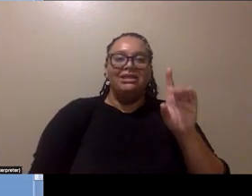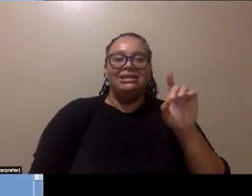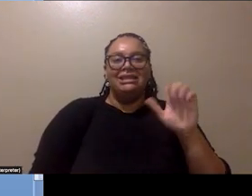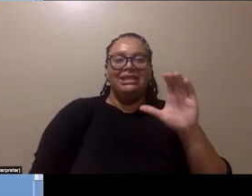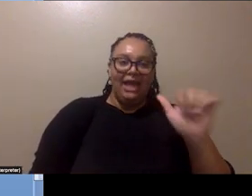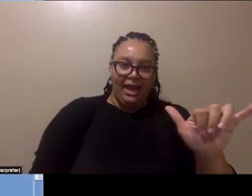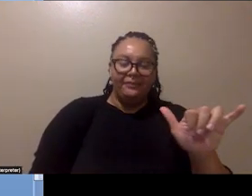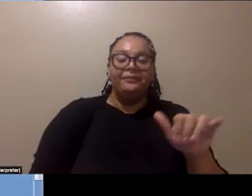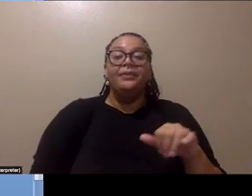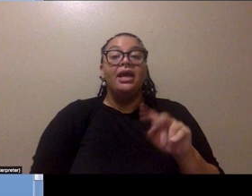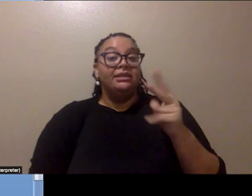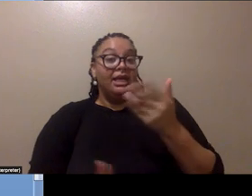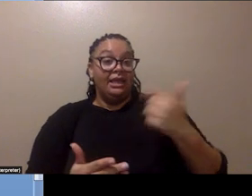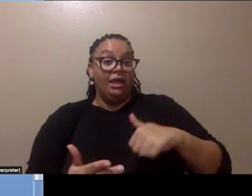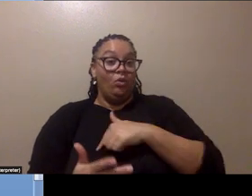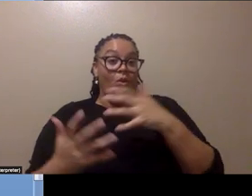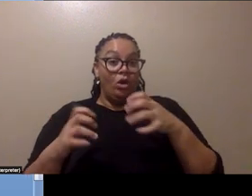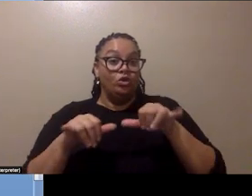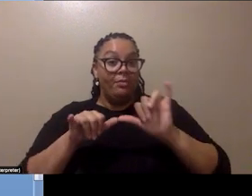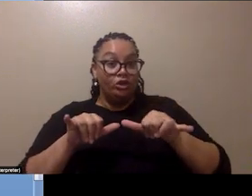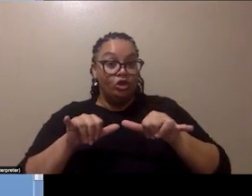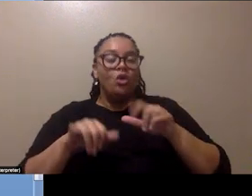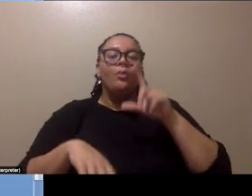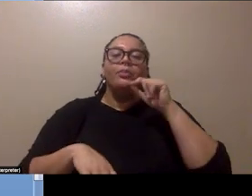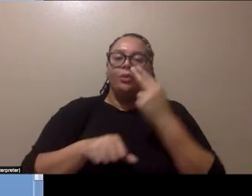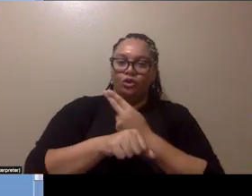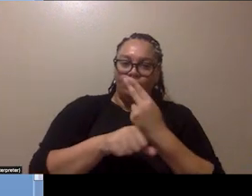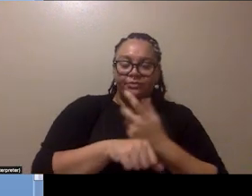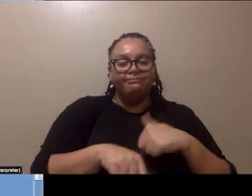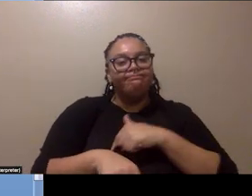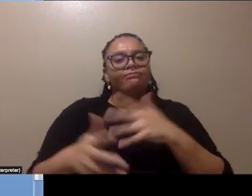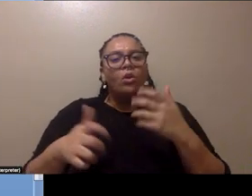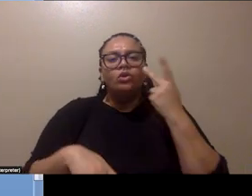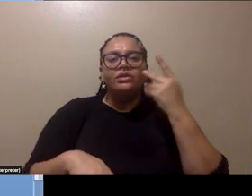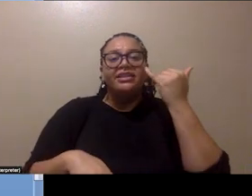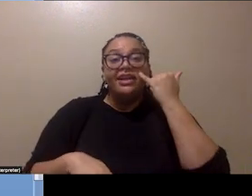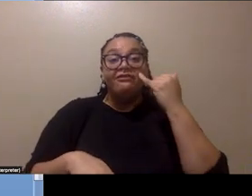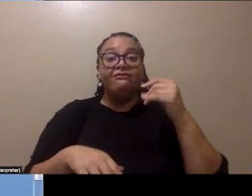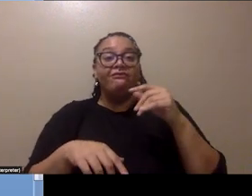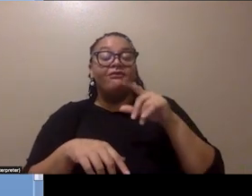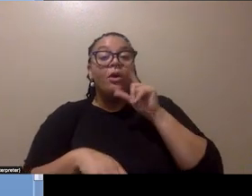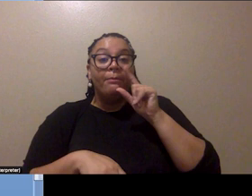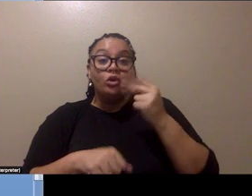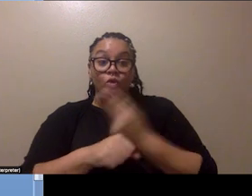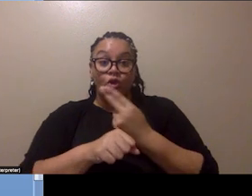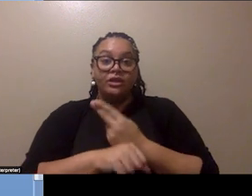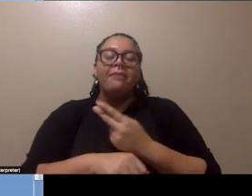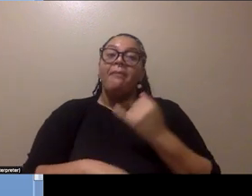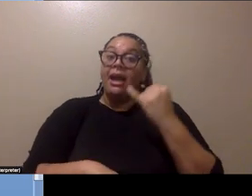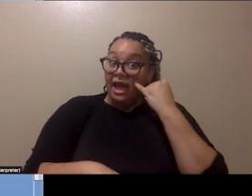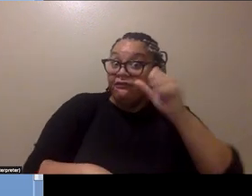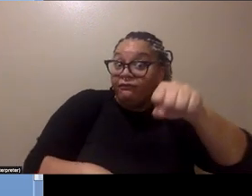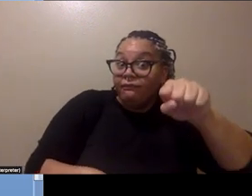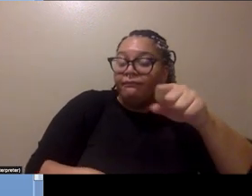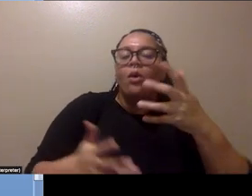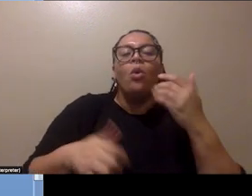these snags. And then the second thing that we wanted to measure, of course, was bird use. We wanted to see if birds were still using them, and if